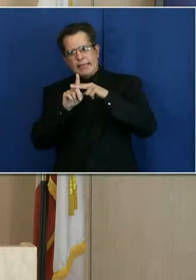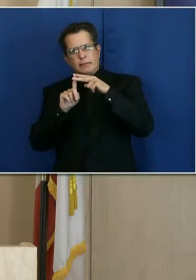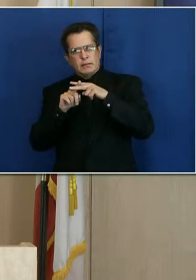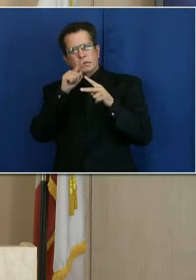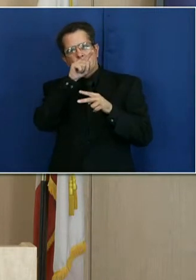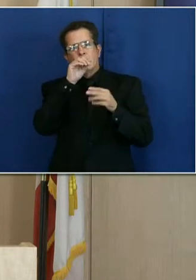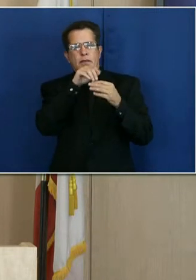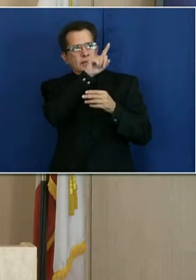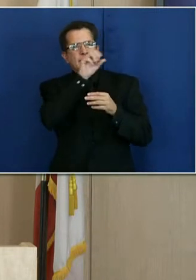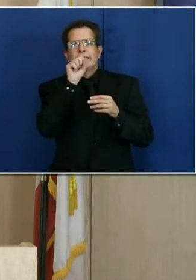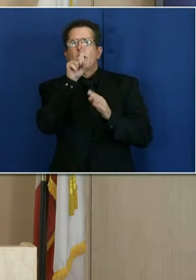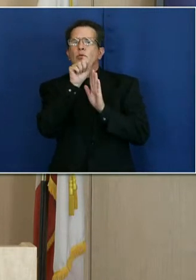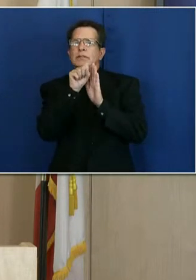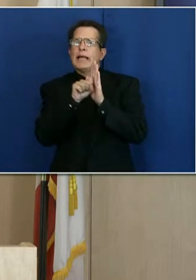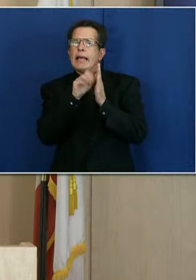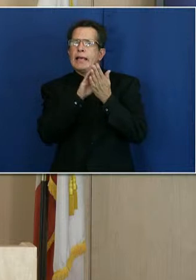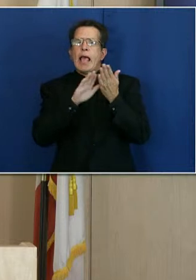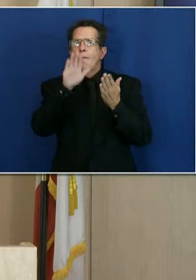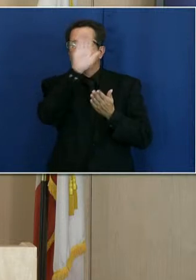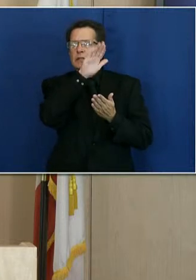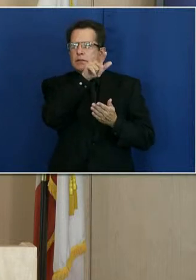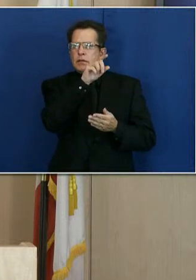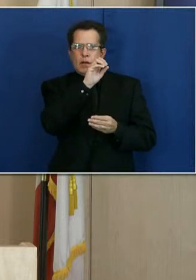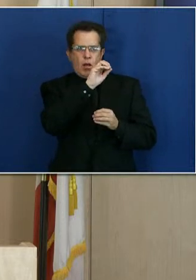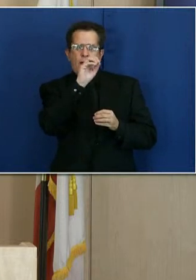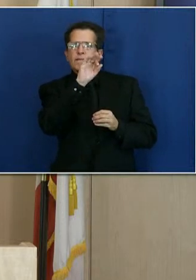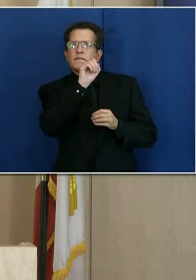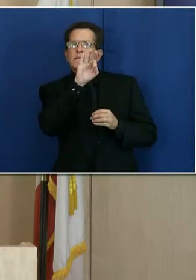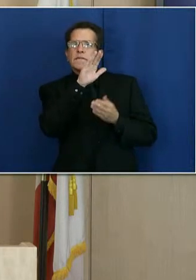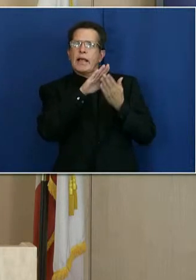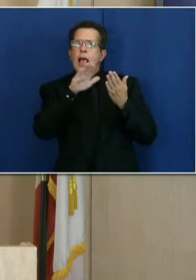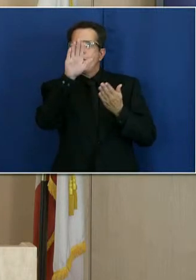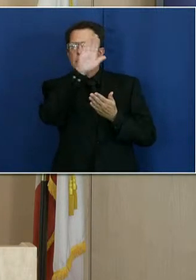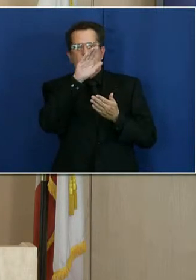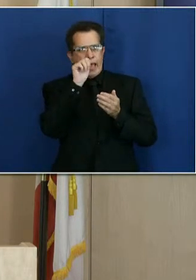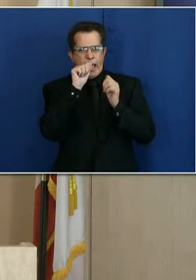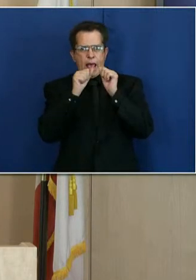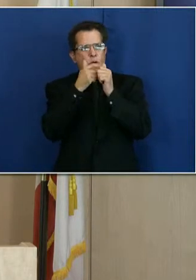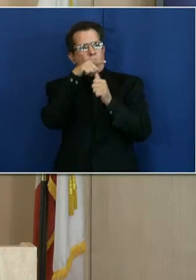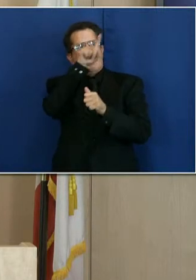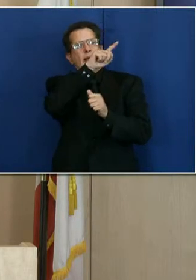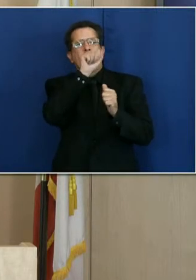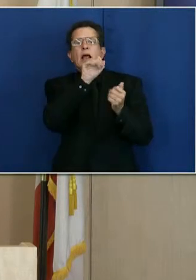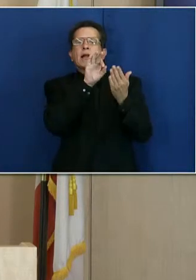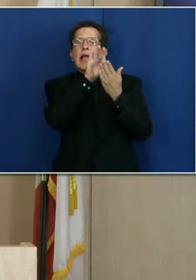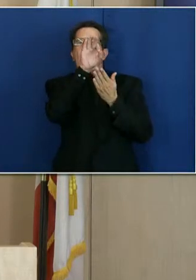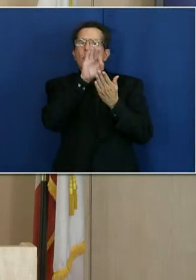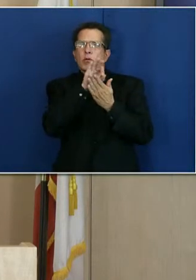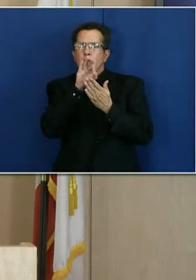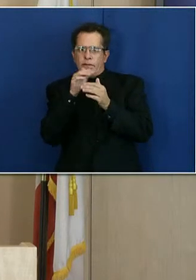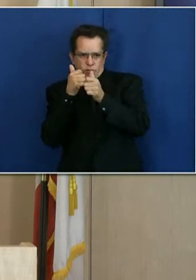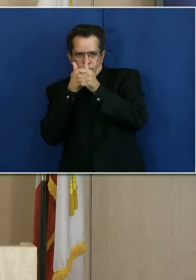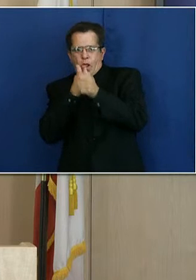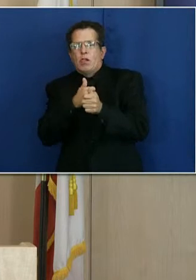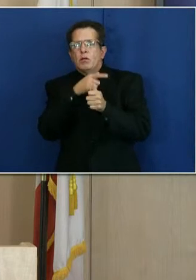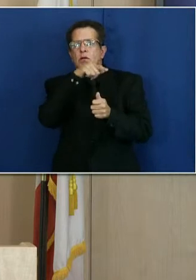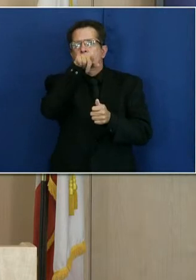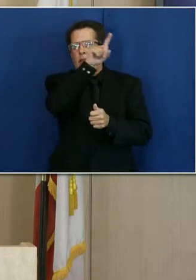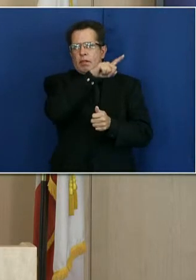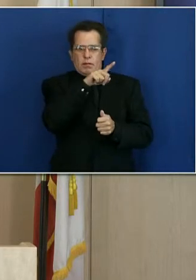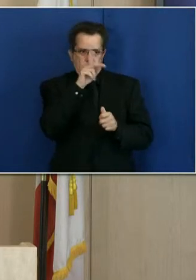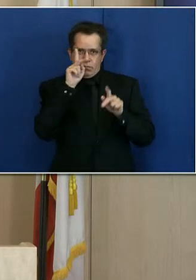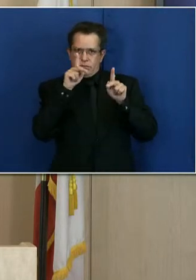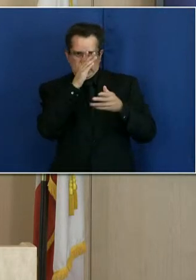off-campus housing, and just wondering how the university is keeping residents informed about COVID cases among the student population on and